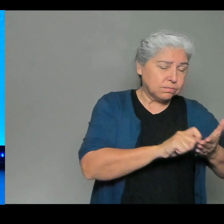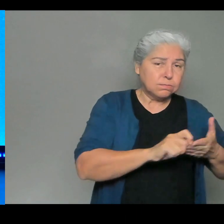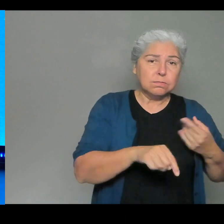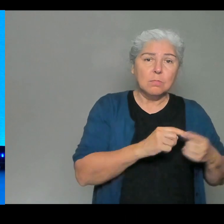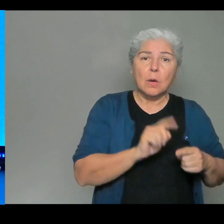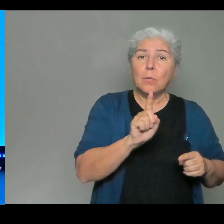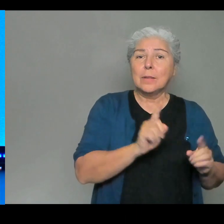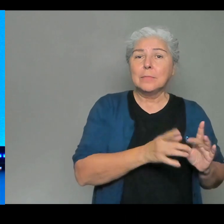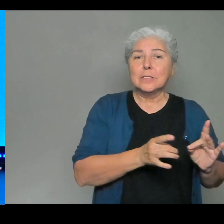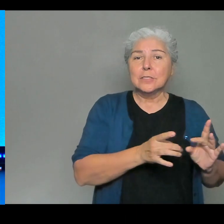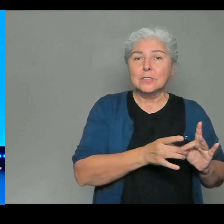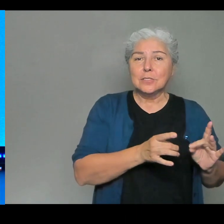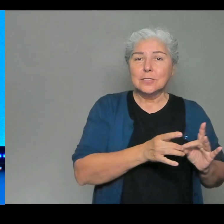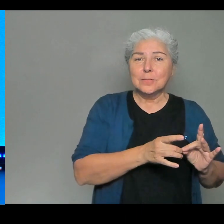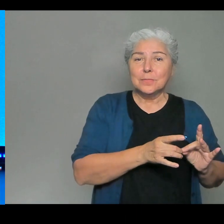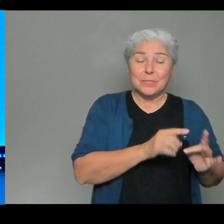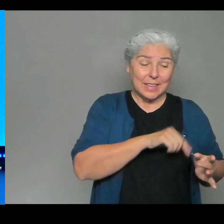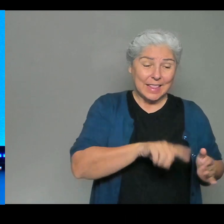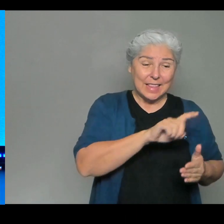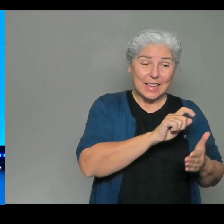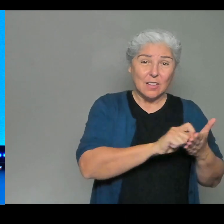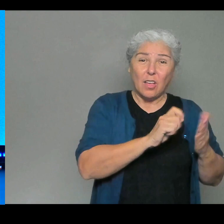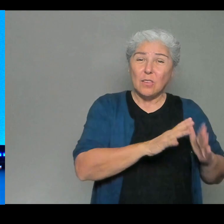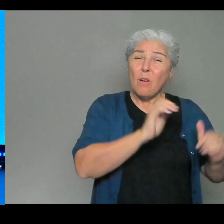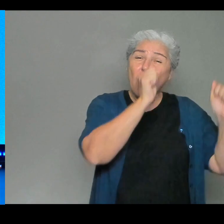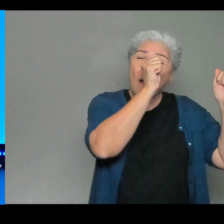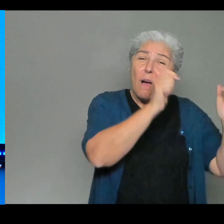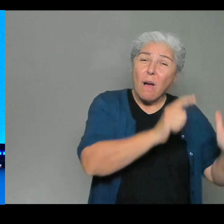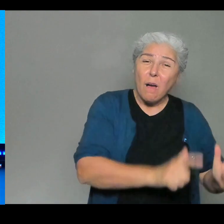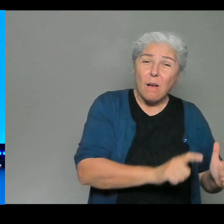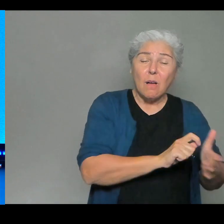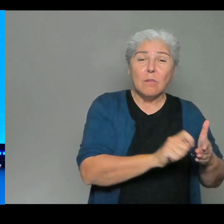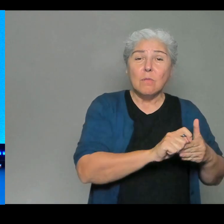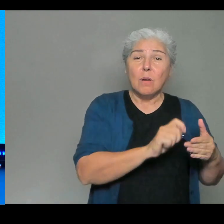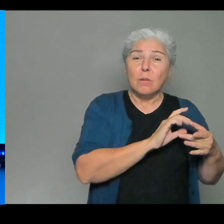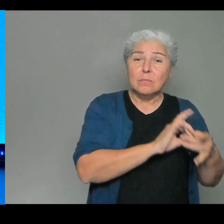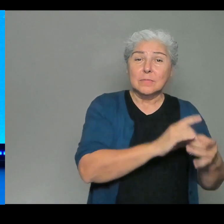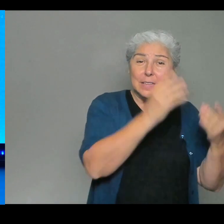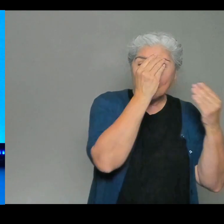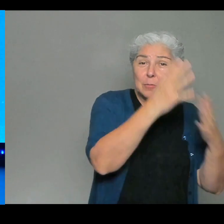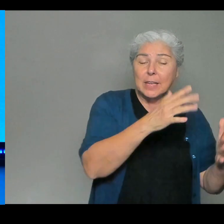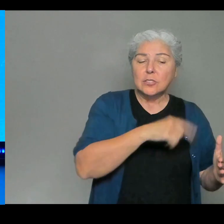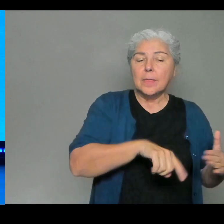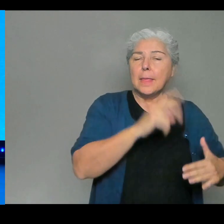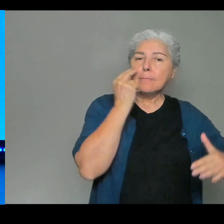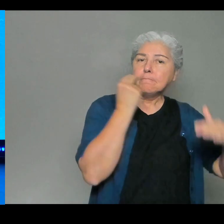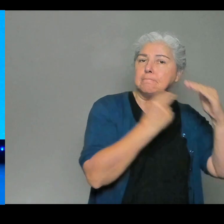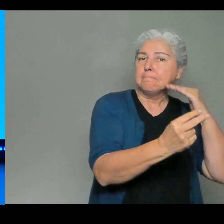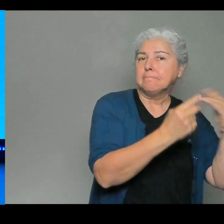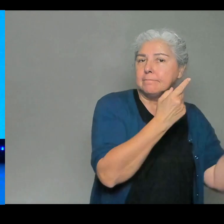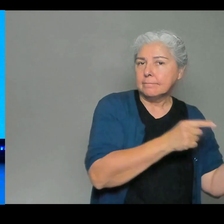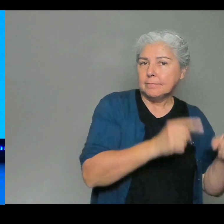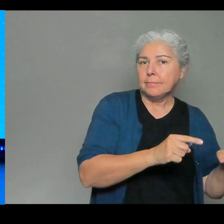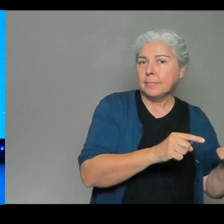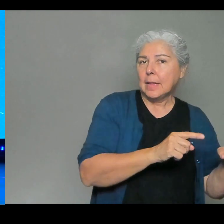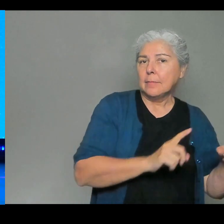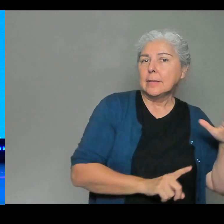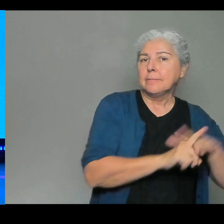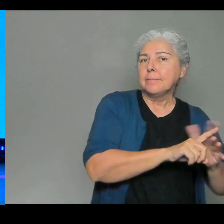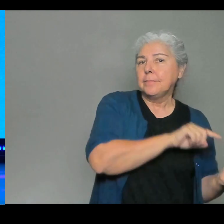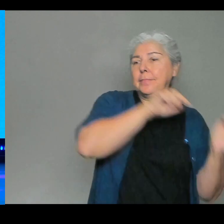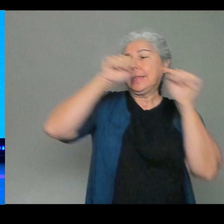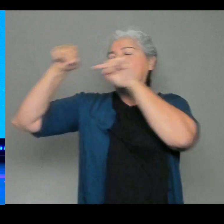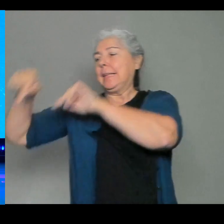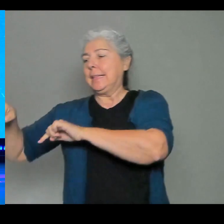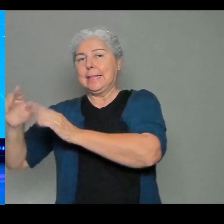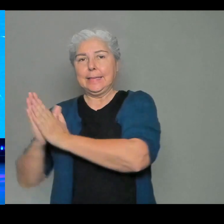wrote about was a single message, and these authors all wrote about information that they predicted would be